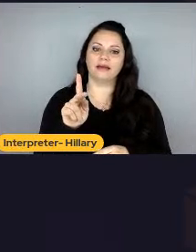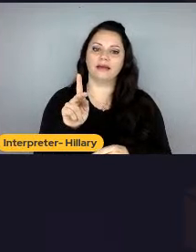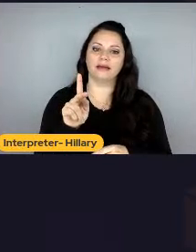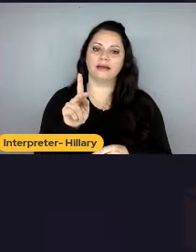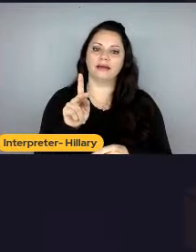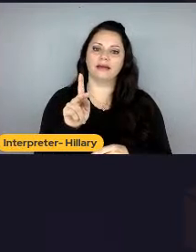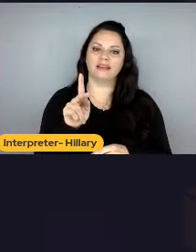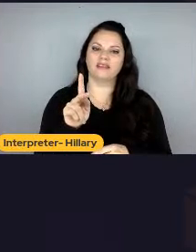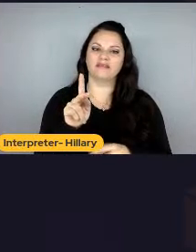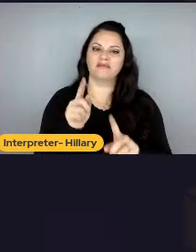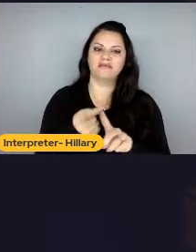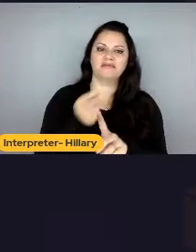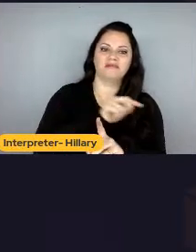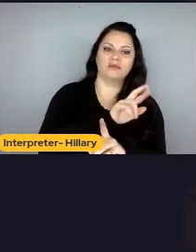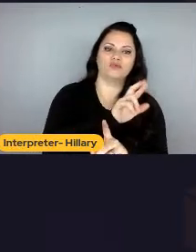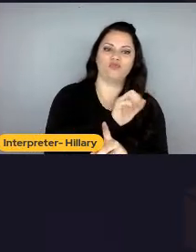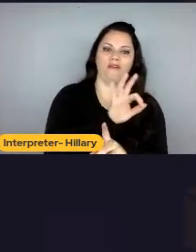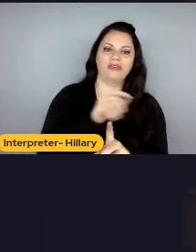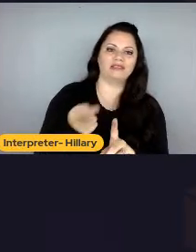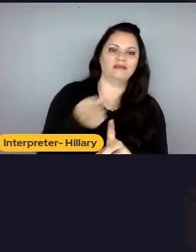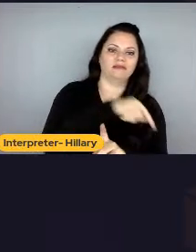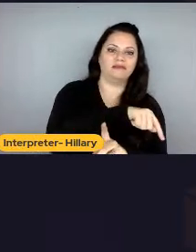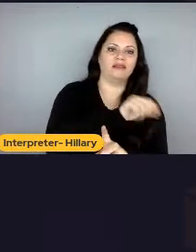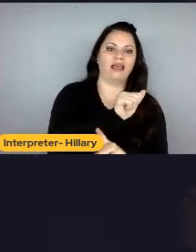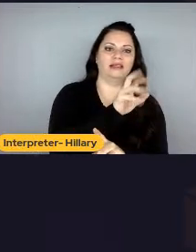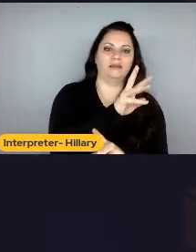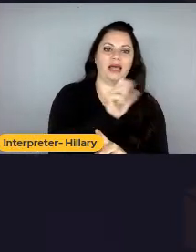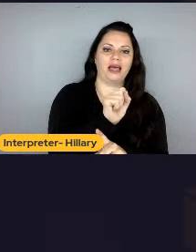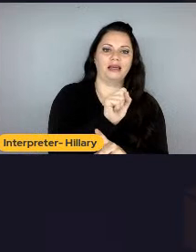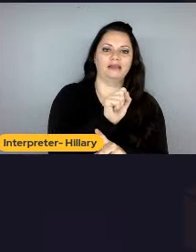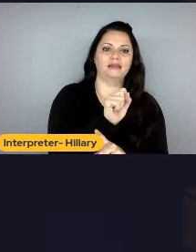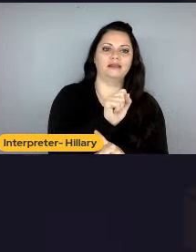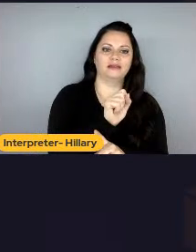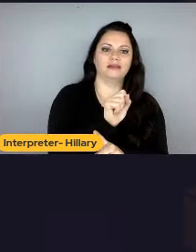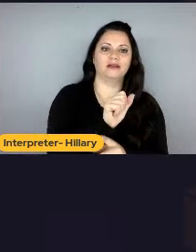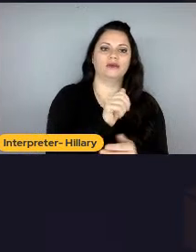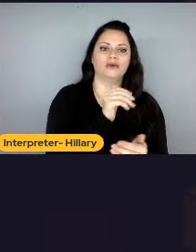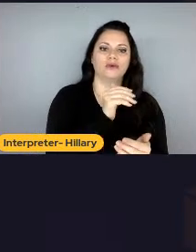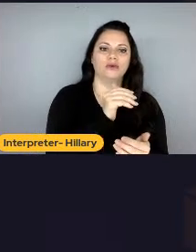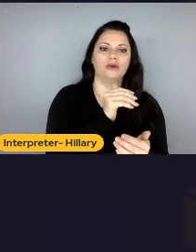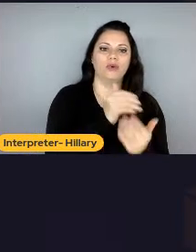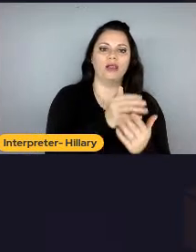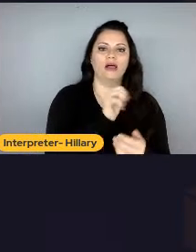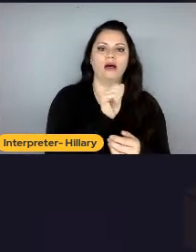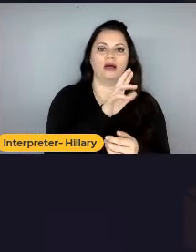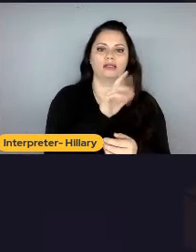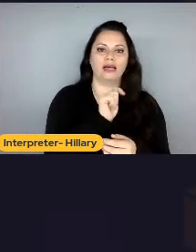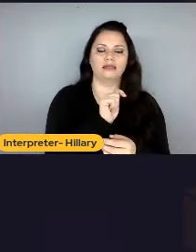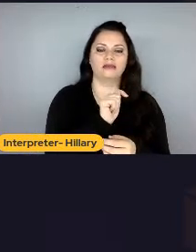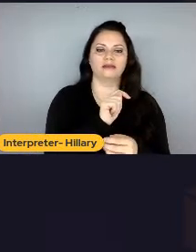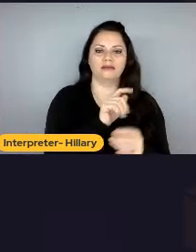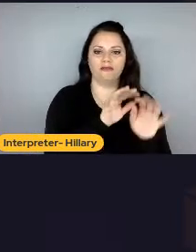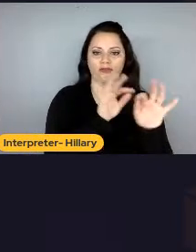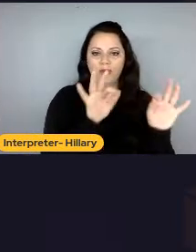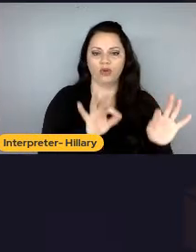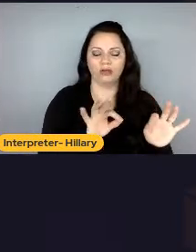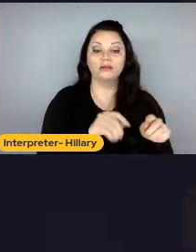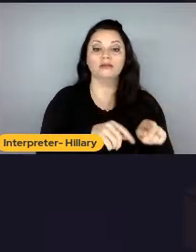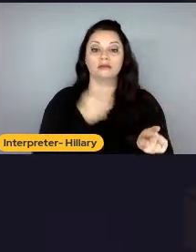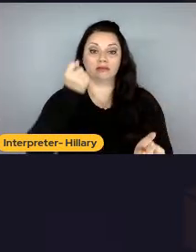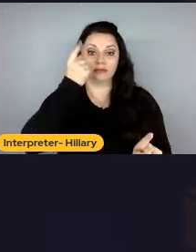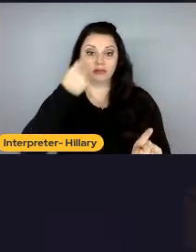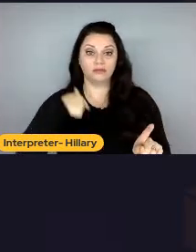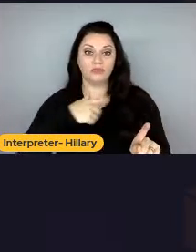and it references AWS well-architected framework. The idea behind it was to